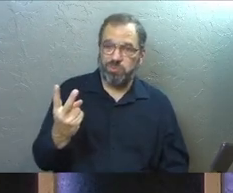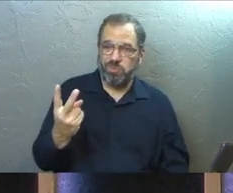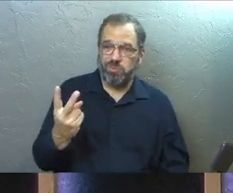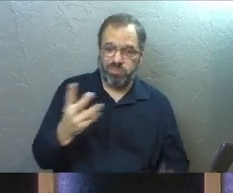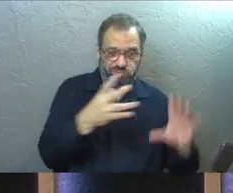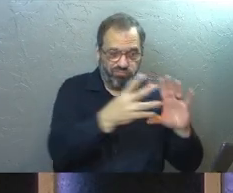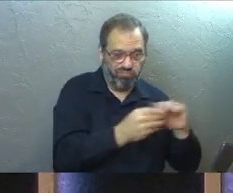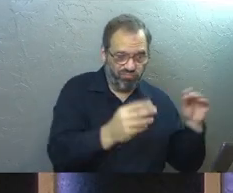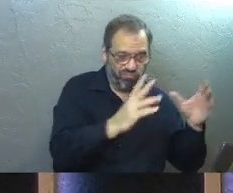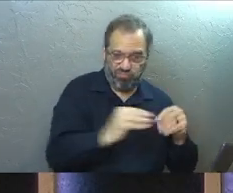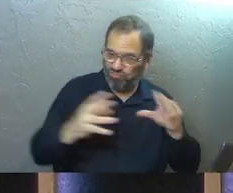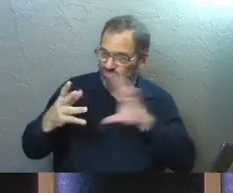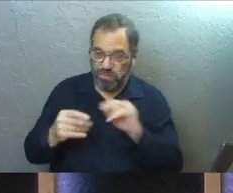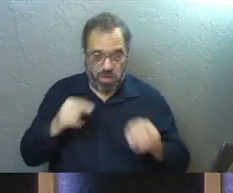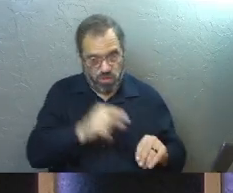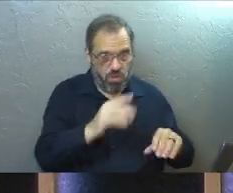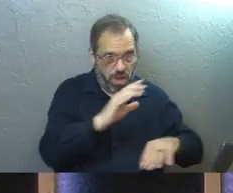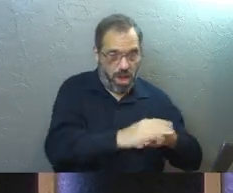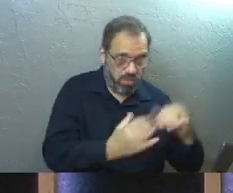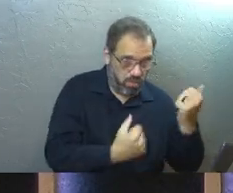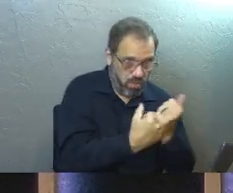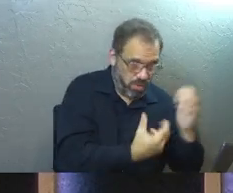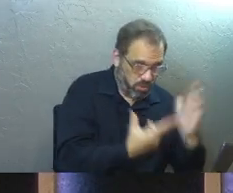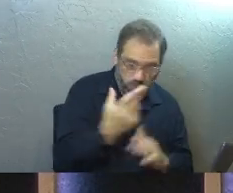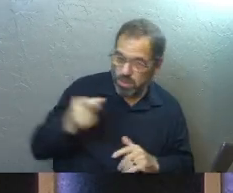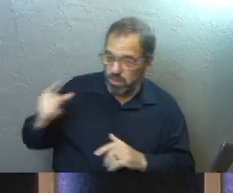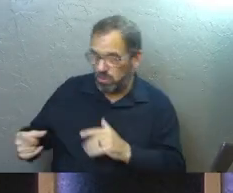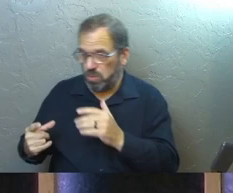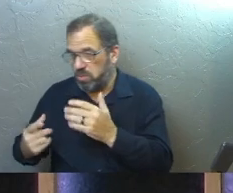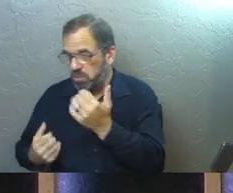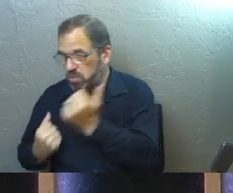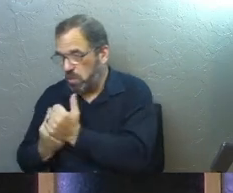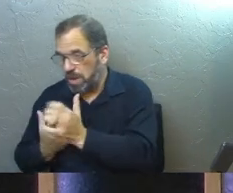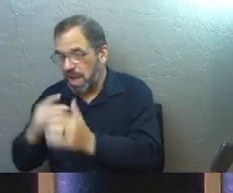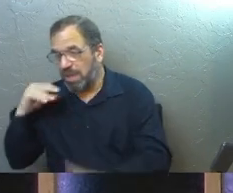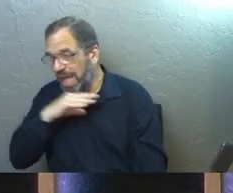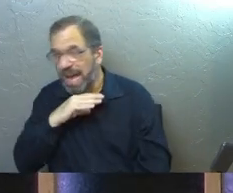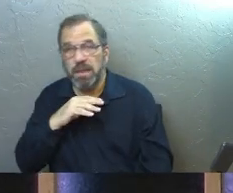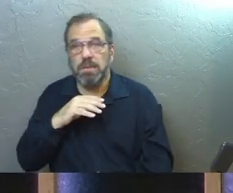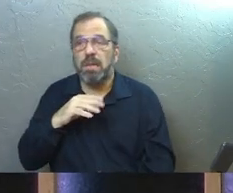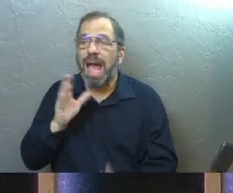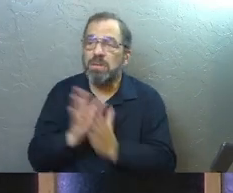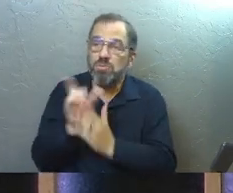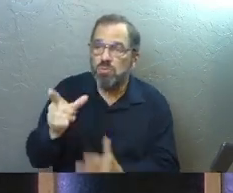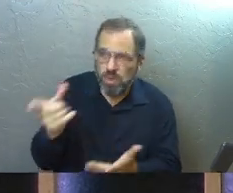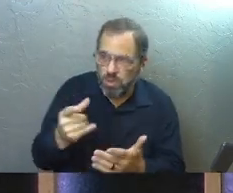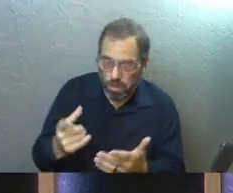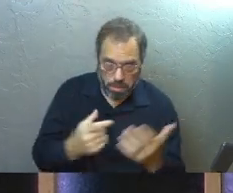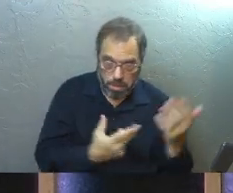sides. There's people who are on the side of truth, people who are on the side of lies. What side are you on?